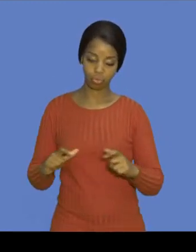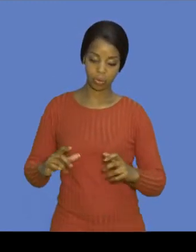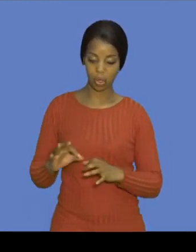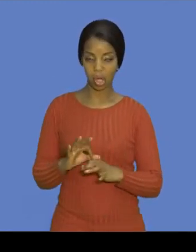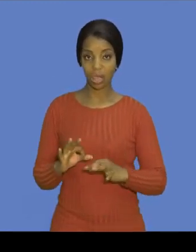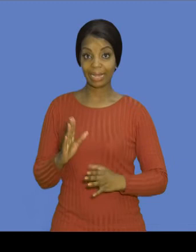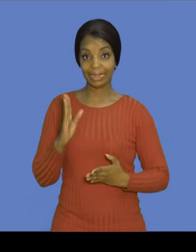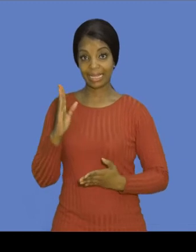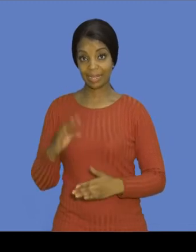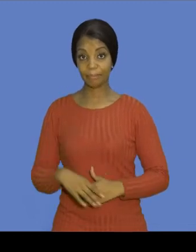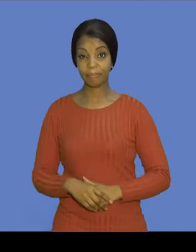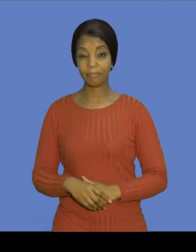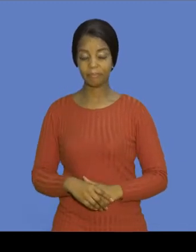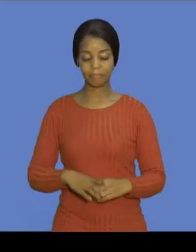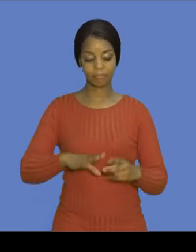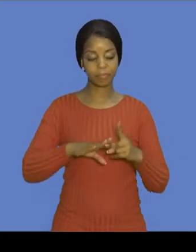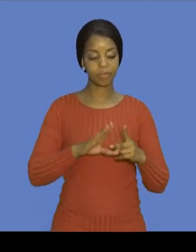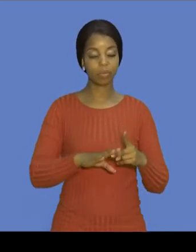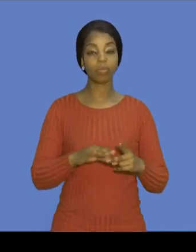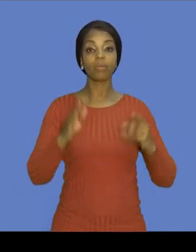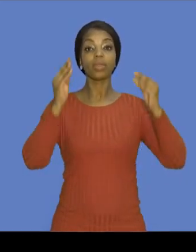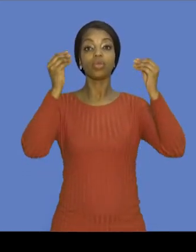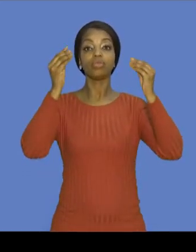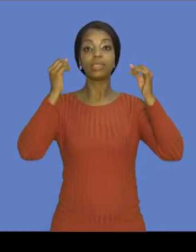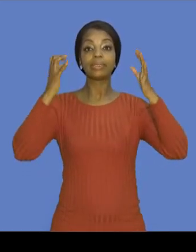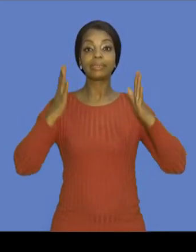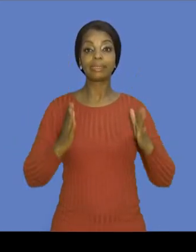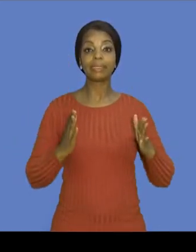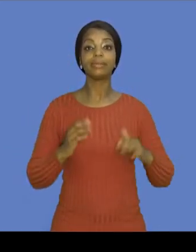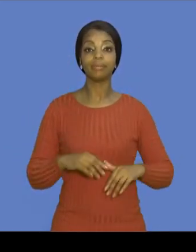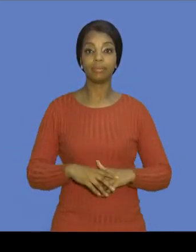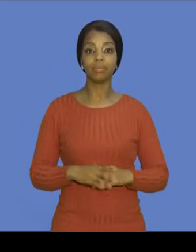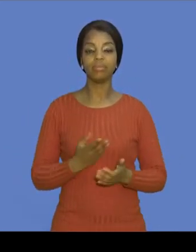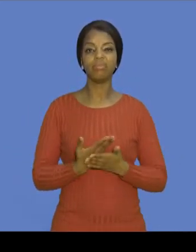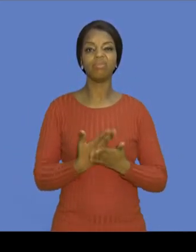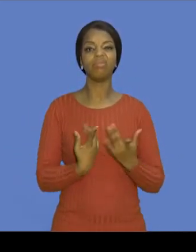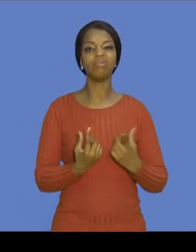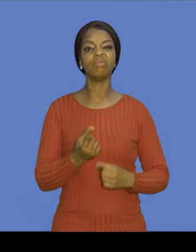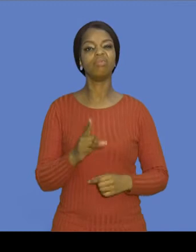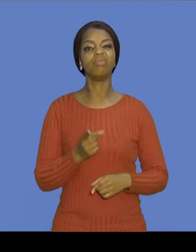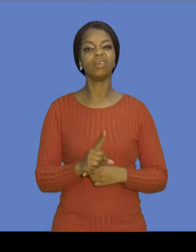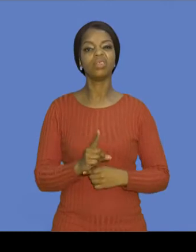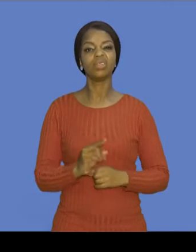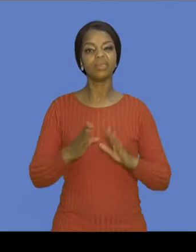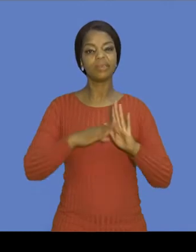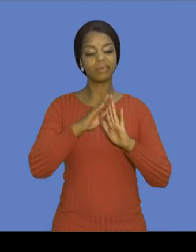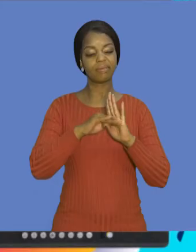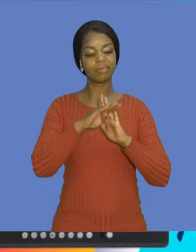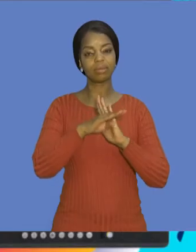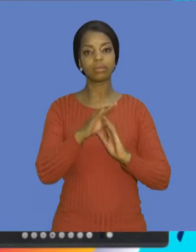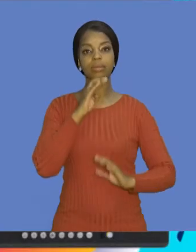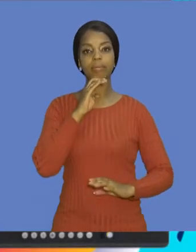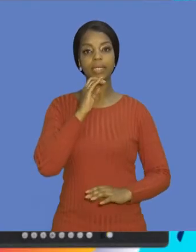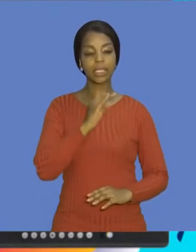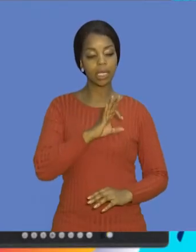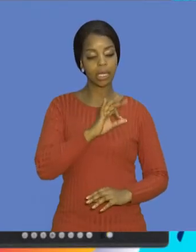normally aim to keep the inflation rate between 3 and 6% per annum. So what does this mean? It means